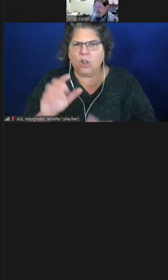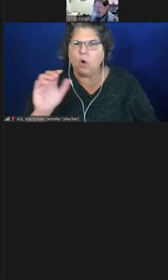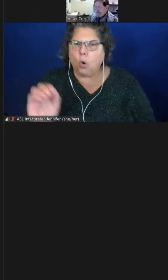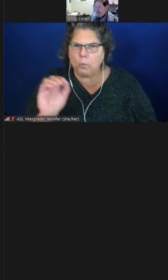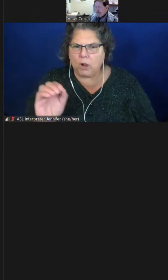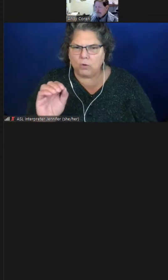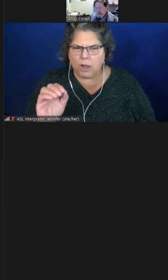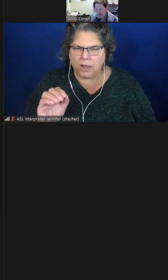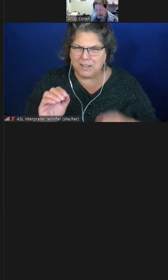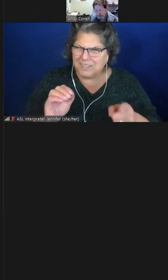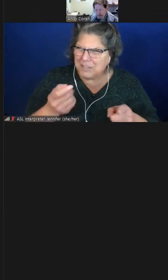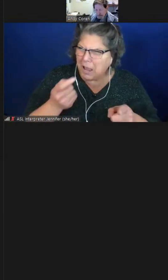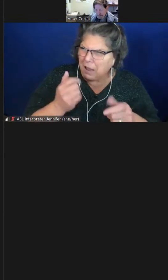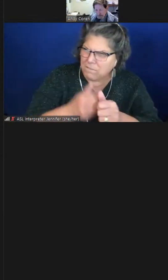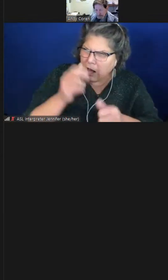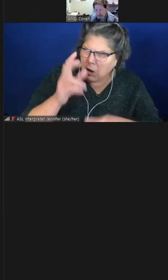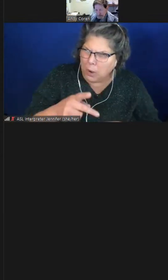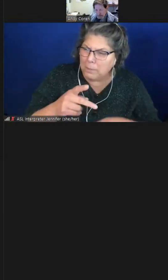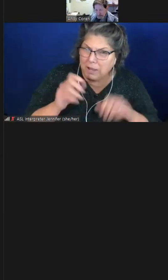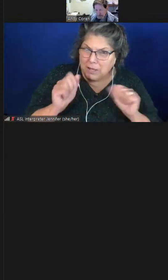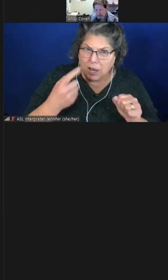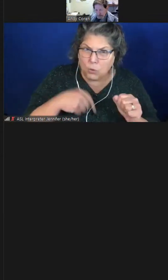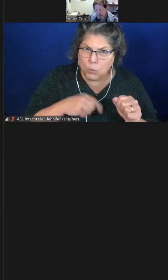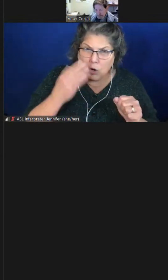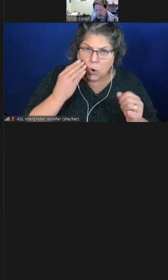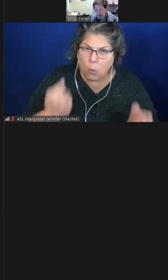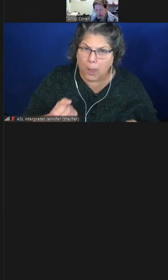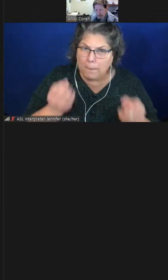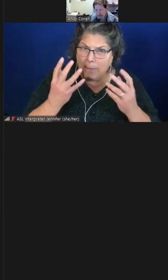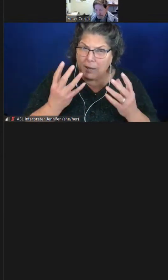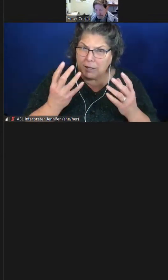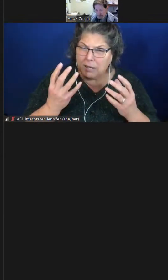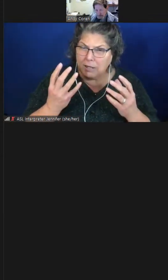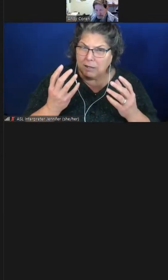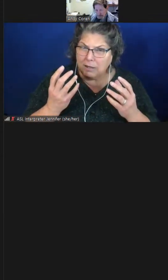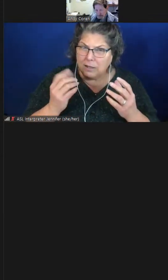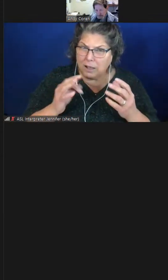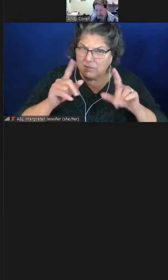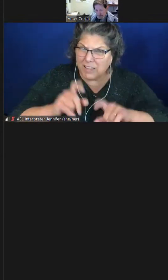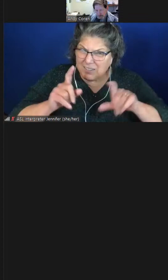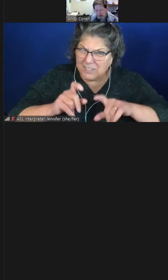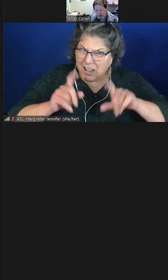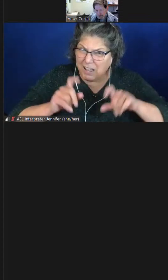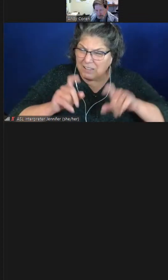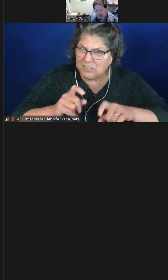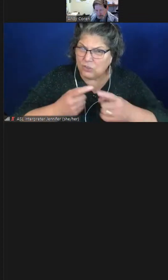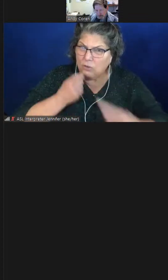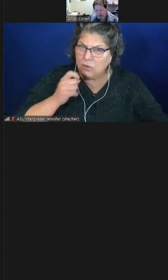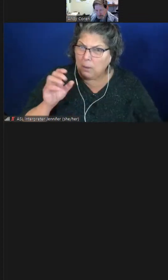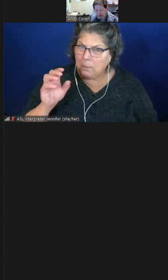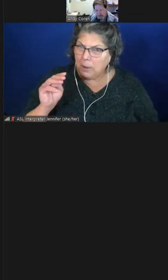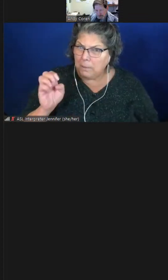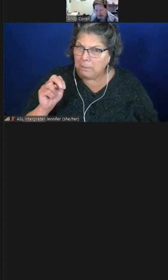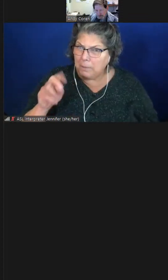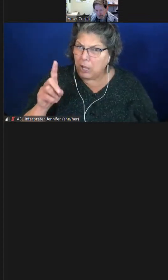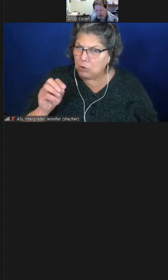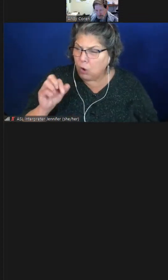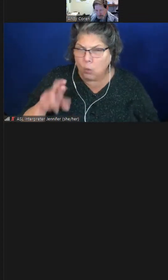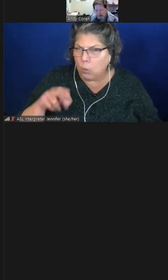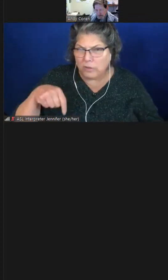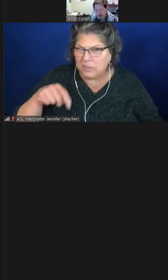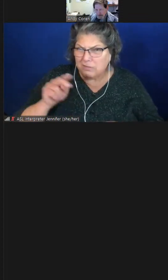And I have a quick follow-up. Is there any way of knowing how many of those tests have come out of Mendocino County or this region at